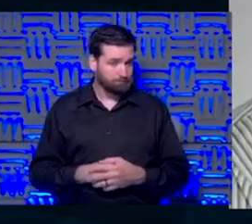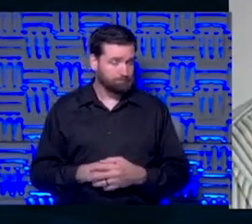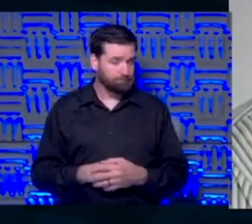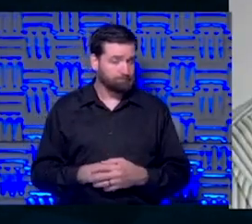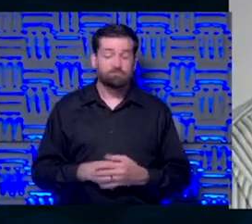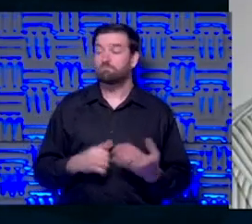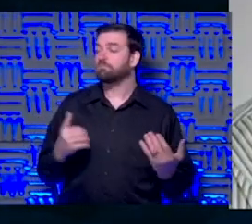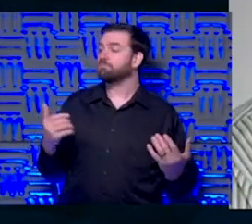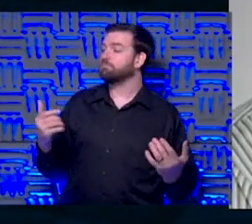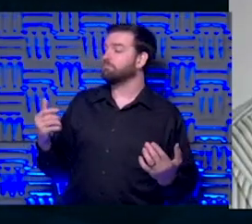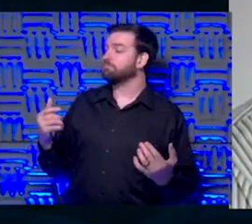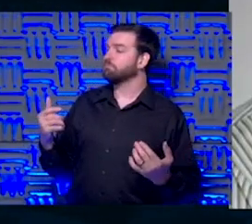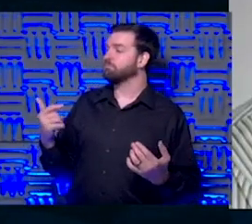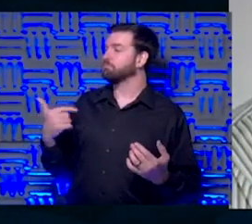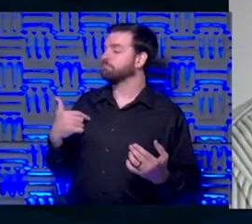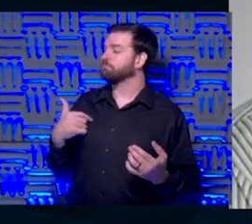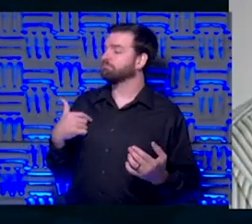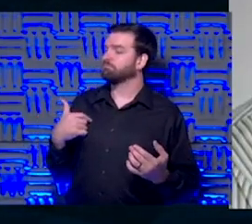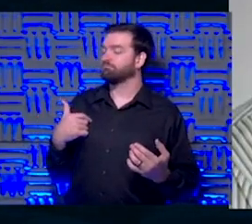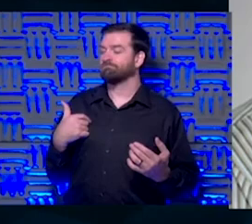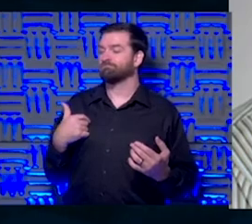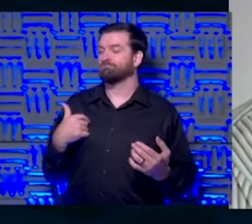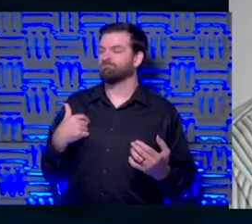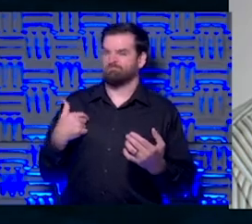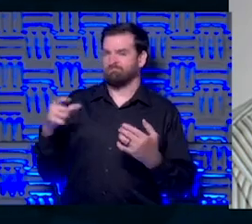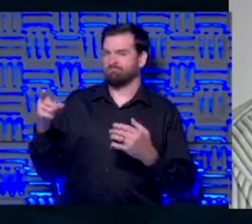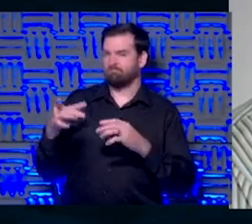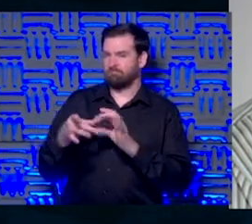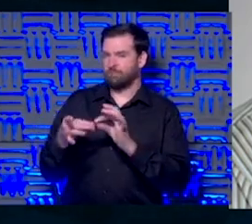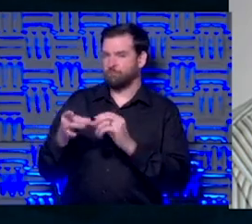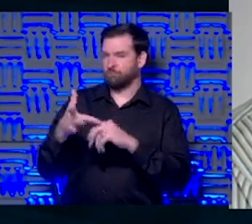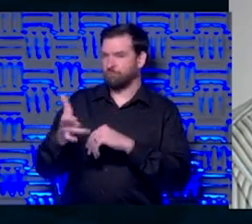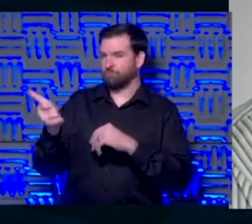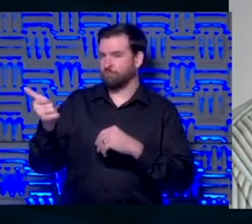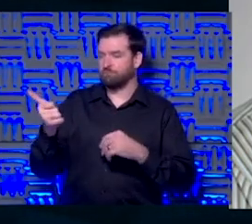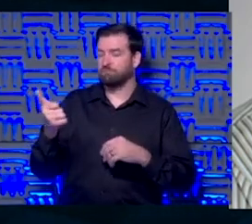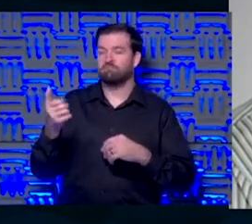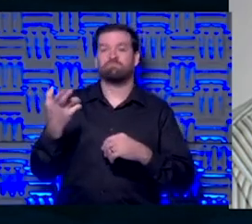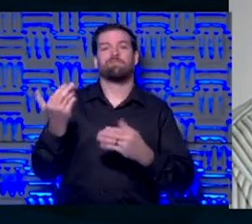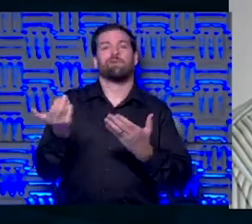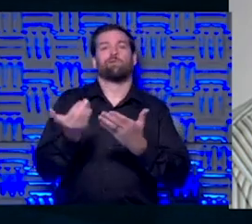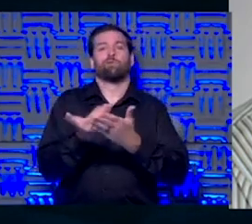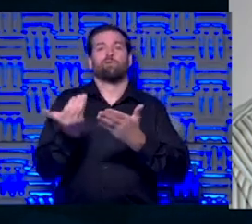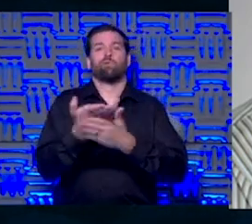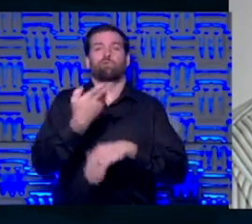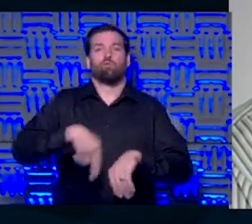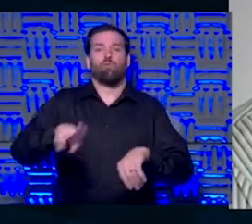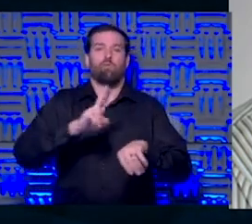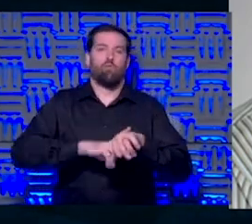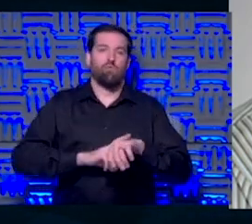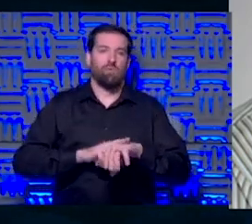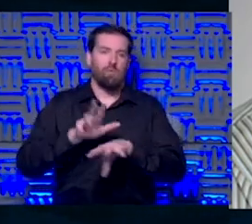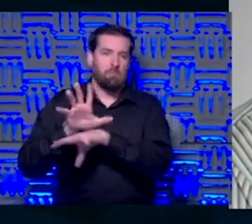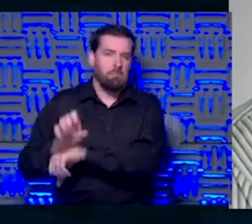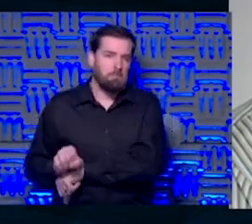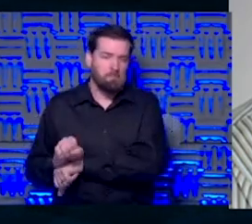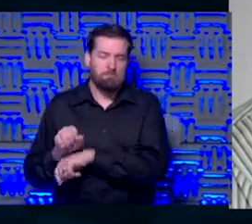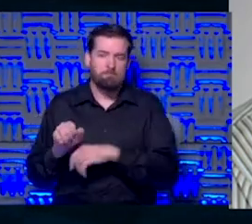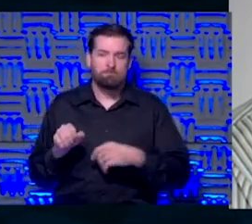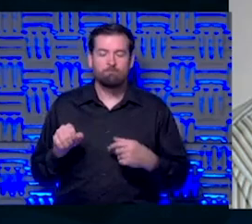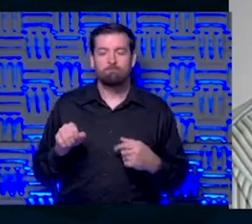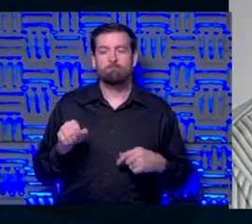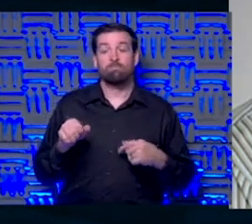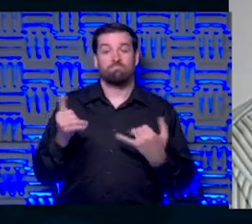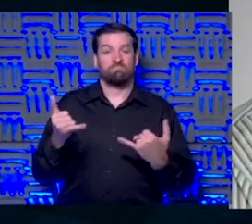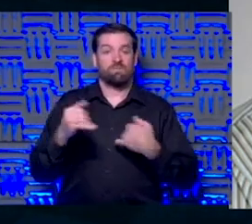Well, I think we've all just got to, as I mentioned earlier, think about the new normals we're going to have for this